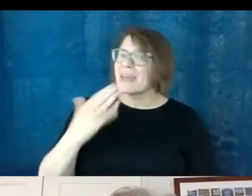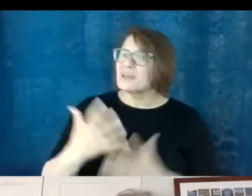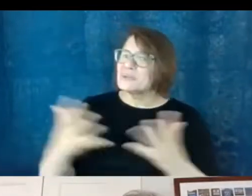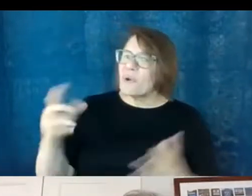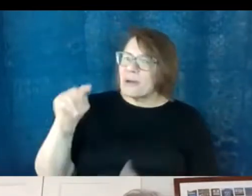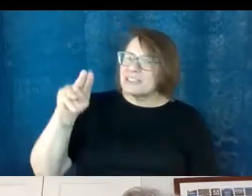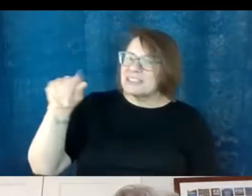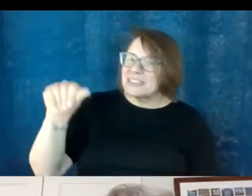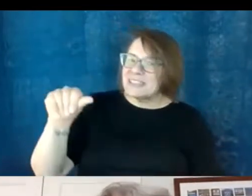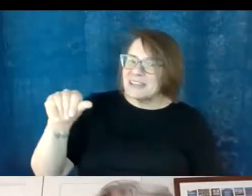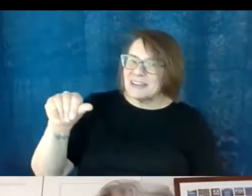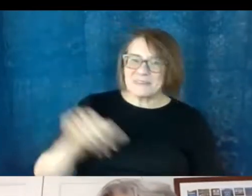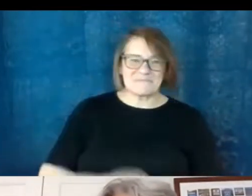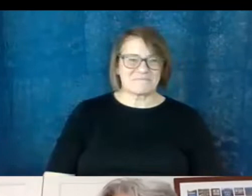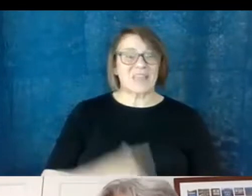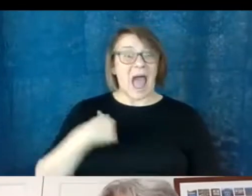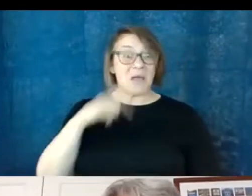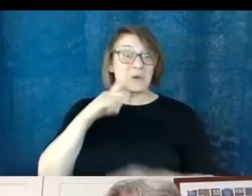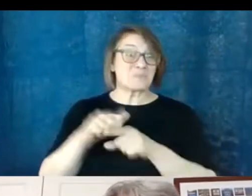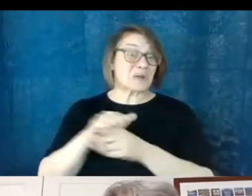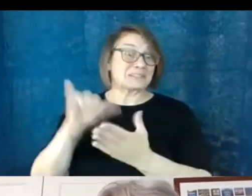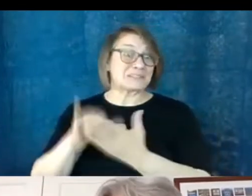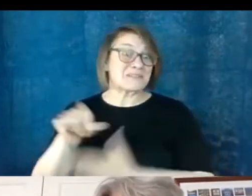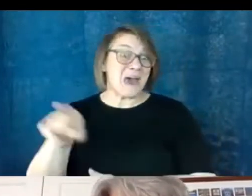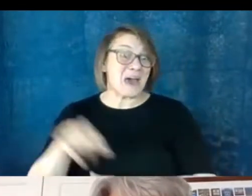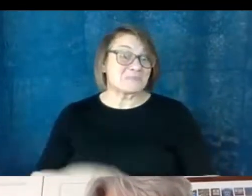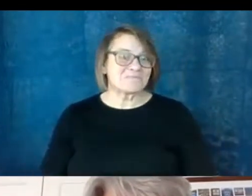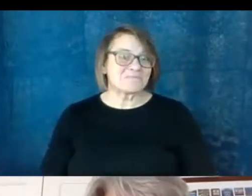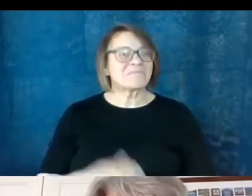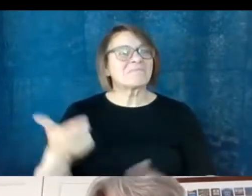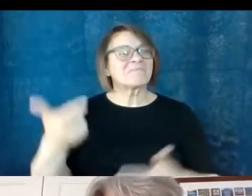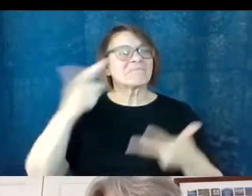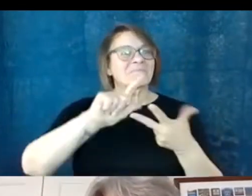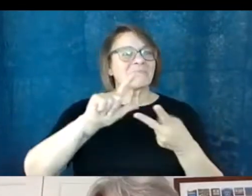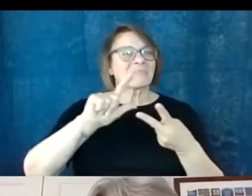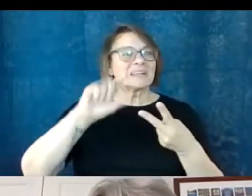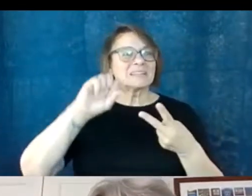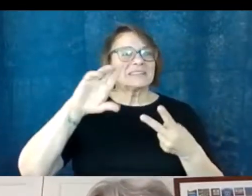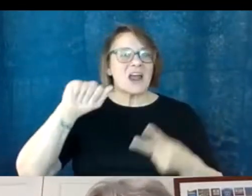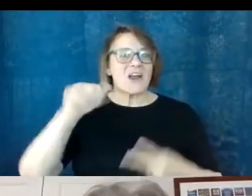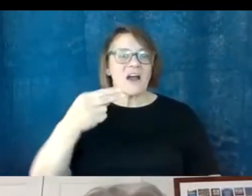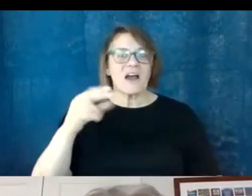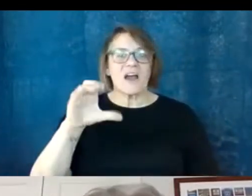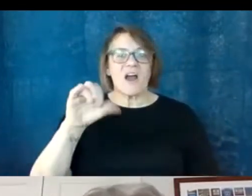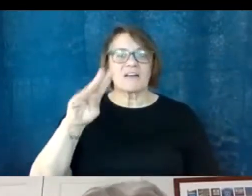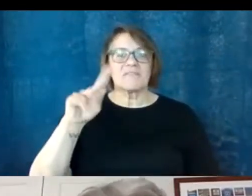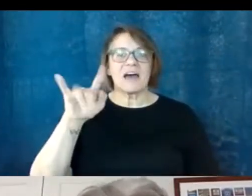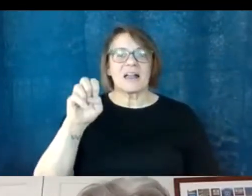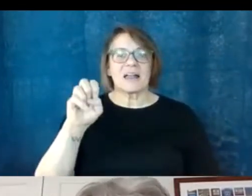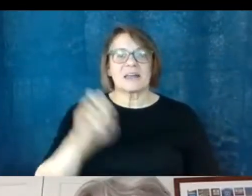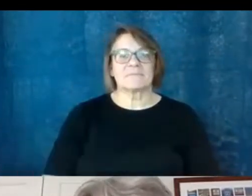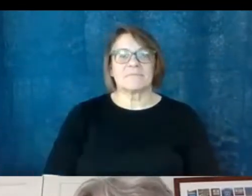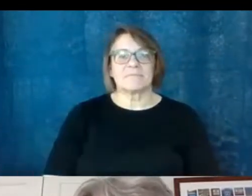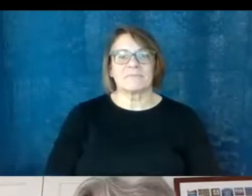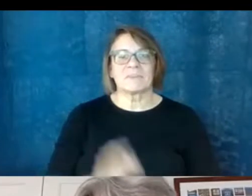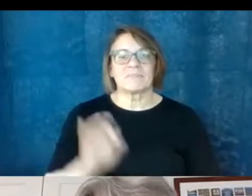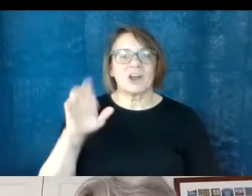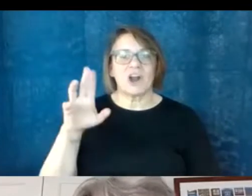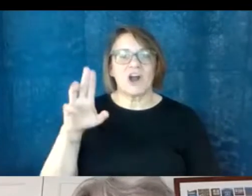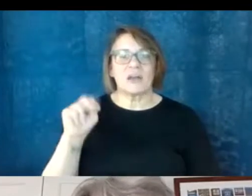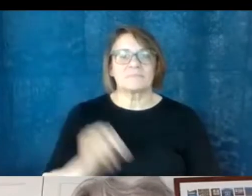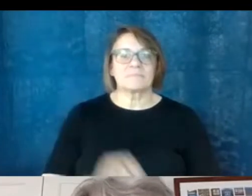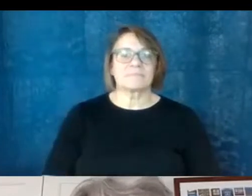have to practice it. We'll go on to Sara Carnevale. Fearon, your thoughts?